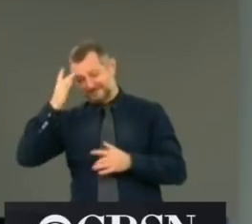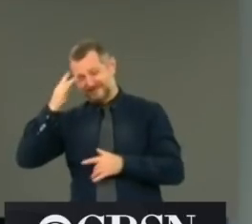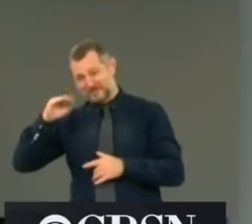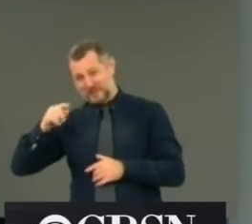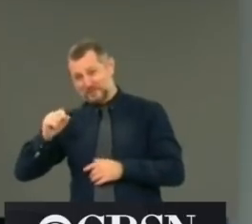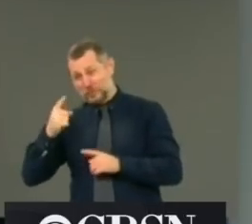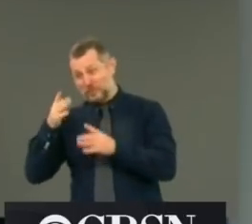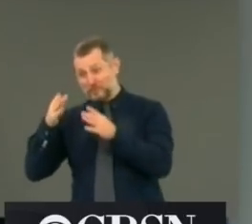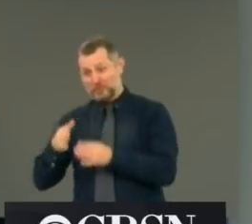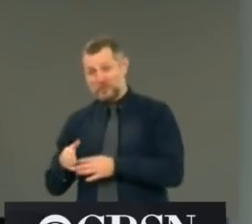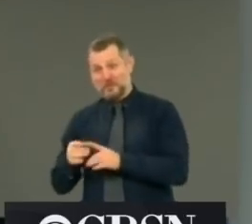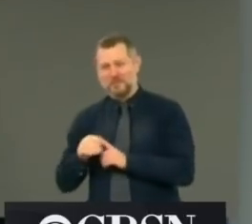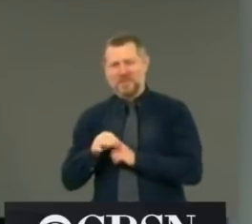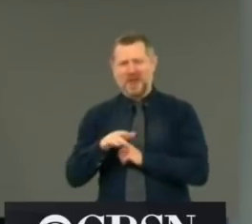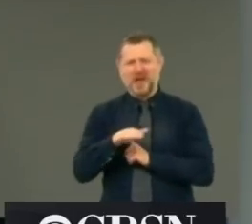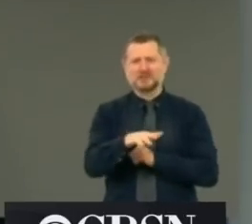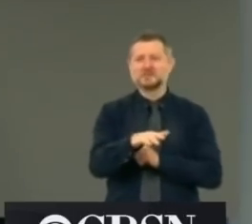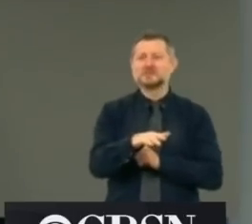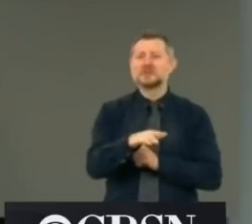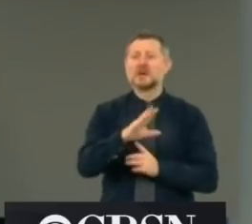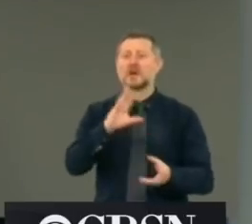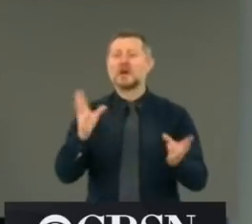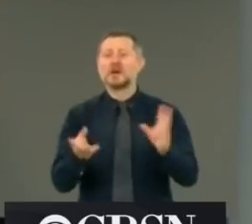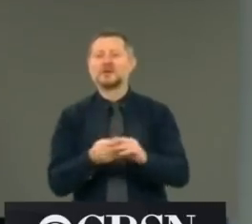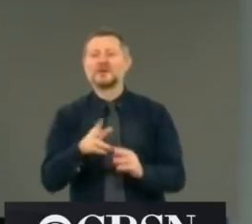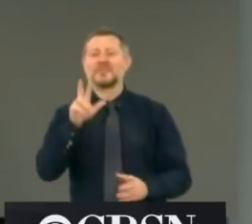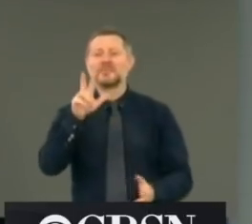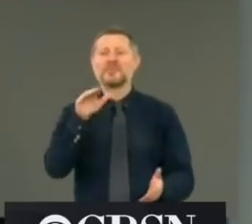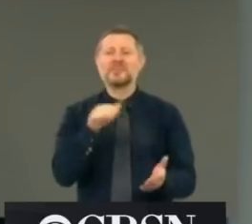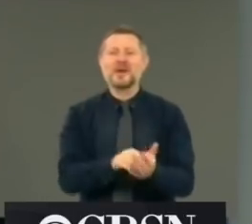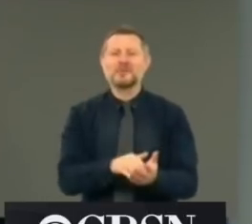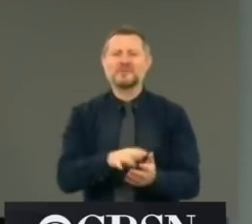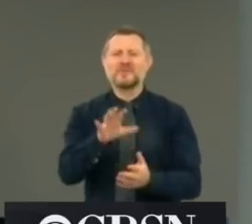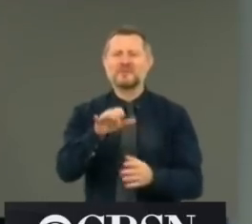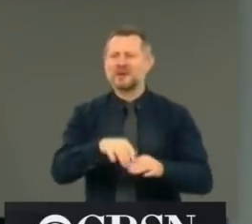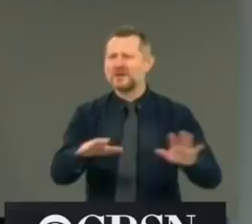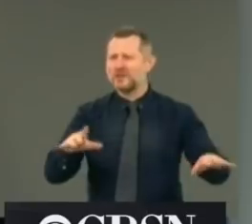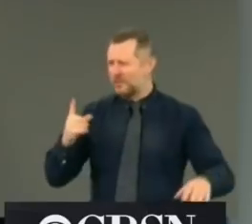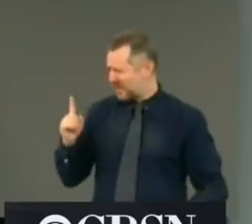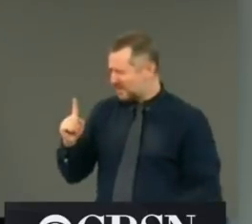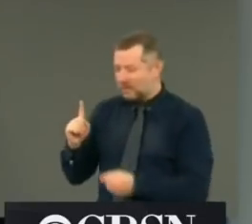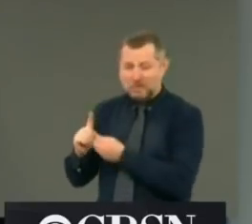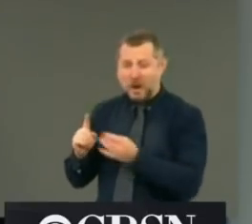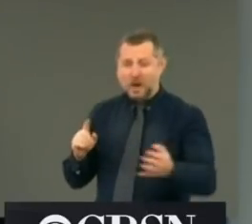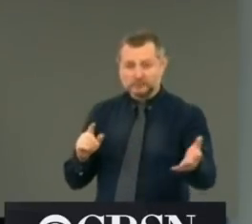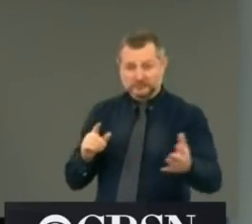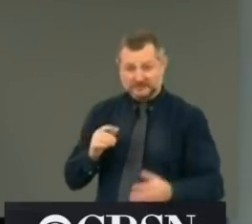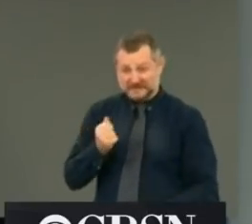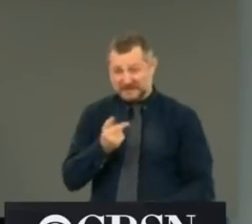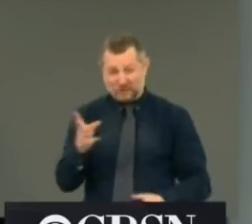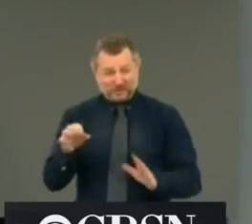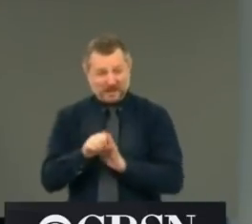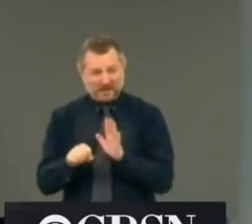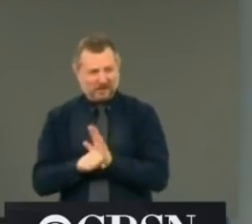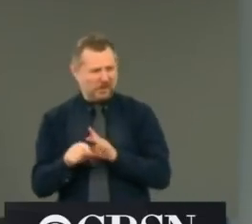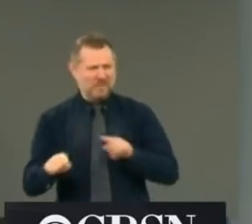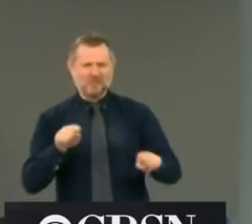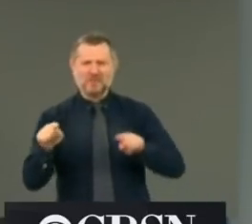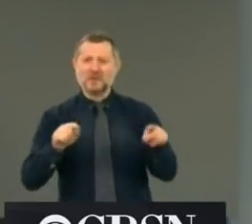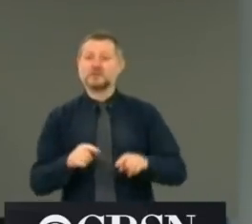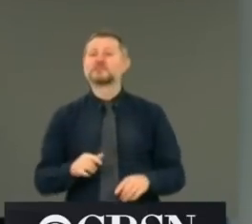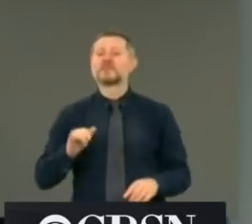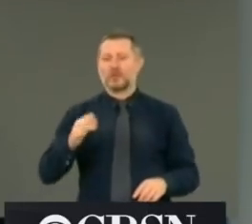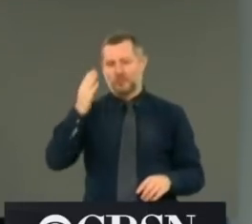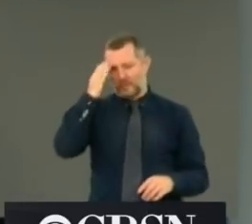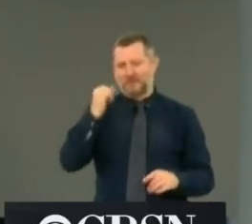we could track 3,500 people who got mumps in multiple states in the area, because people from camps,